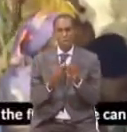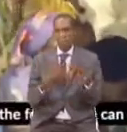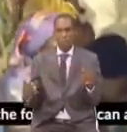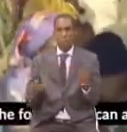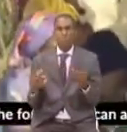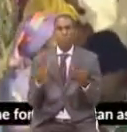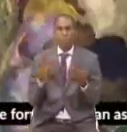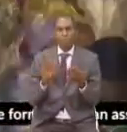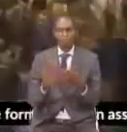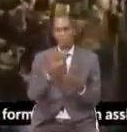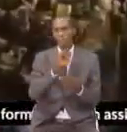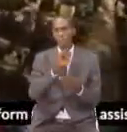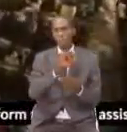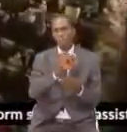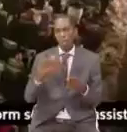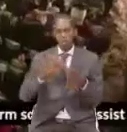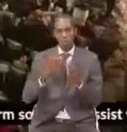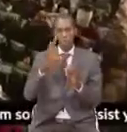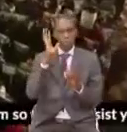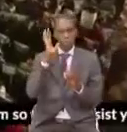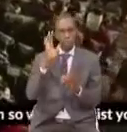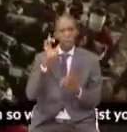Take their phone numbers,